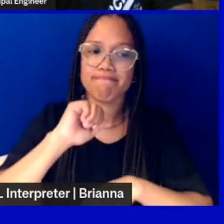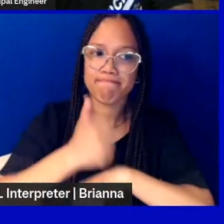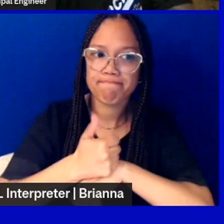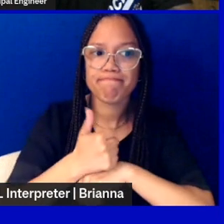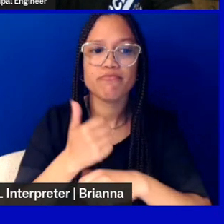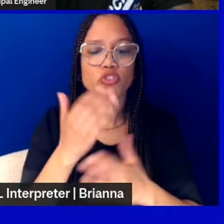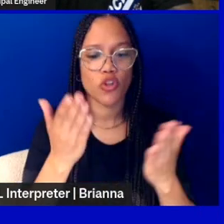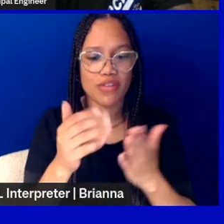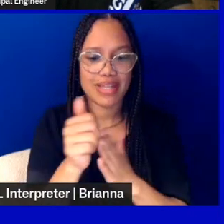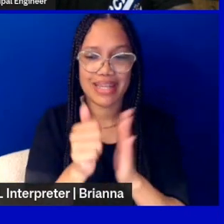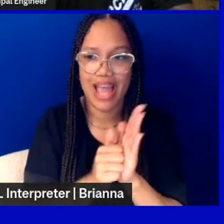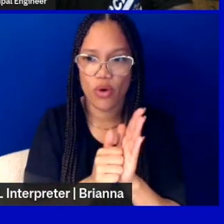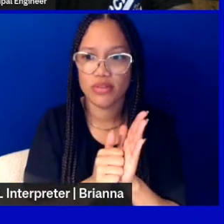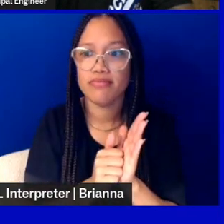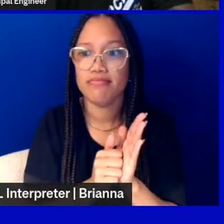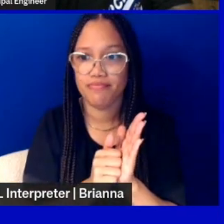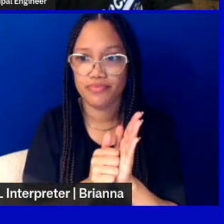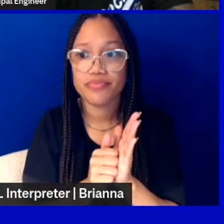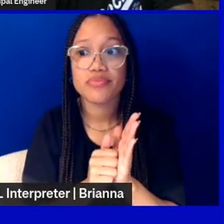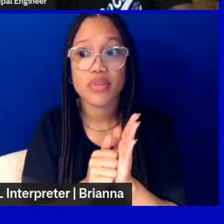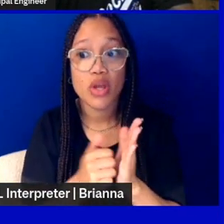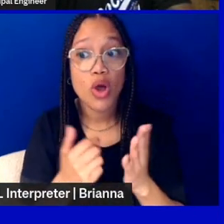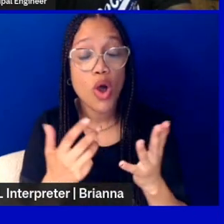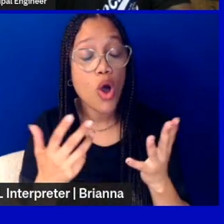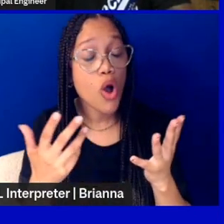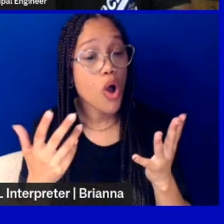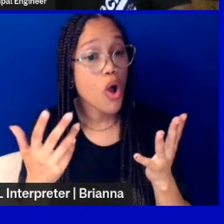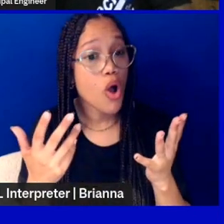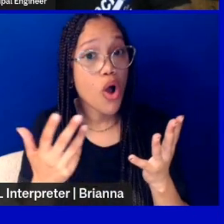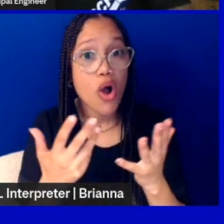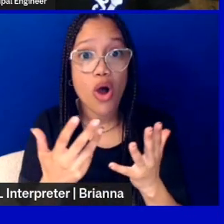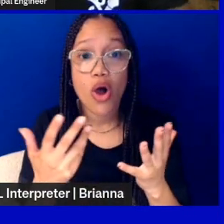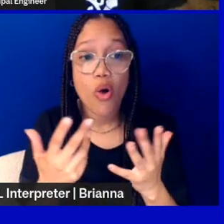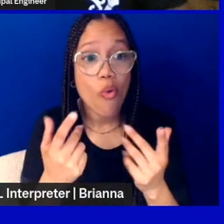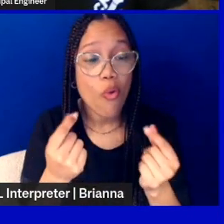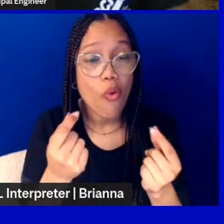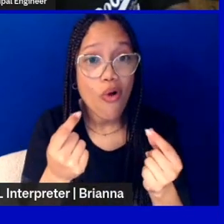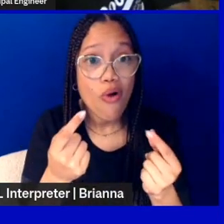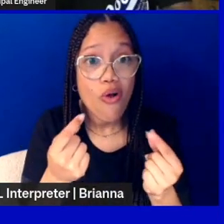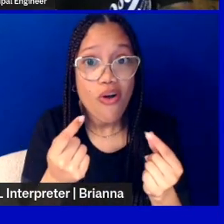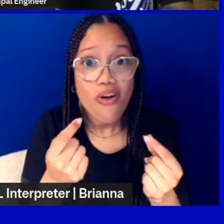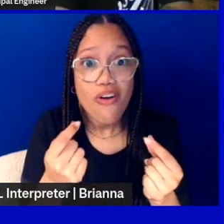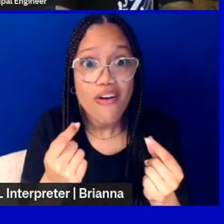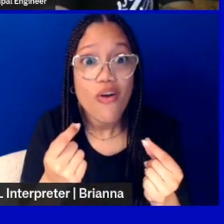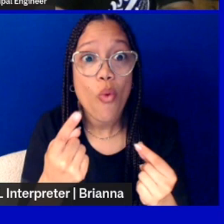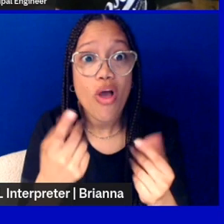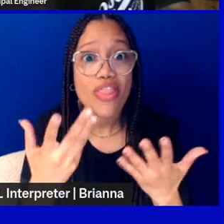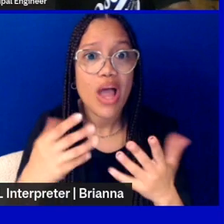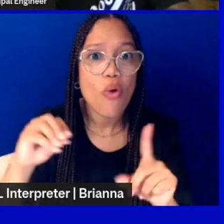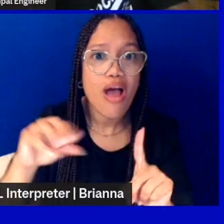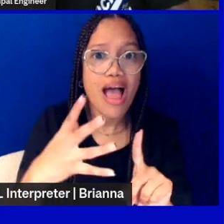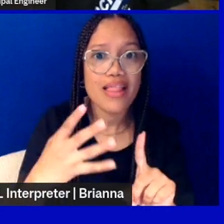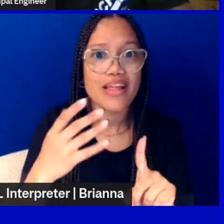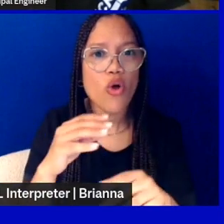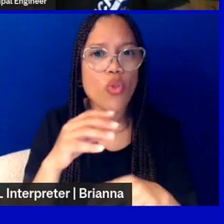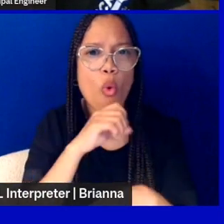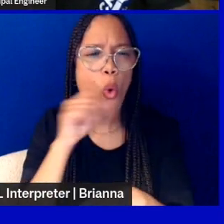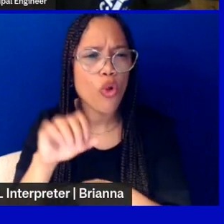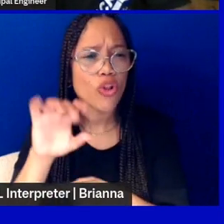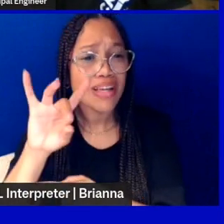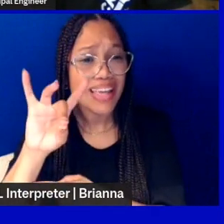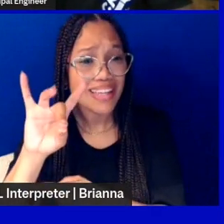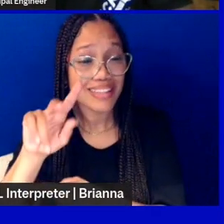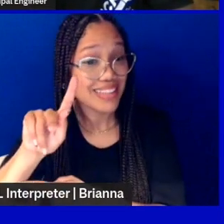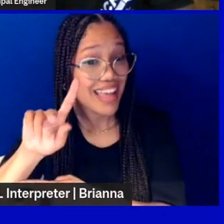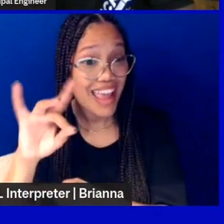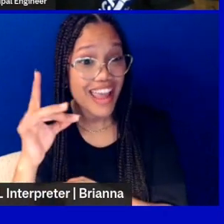Now, one thing which I want to highlight here is if you are on an older Kubernetes version, let's say on 1.24, earlier, the token was